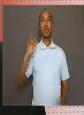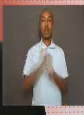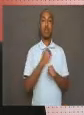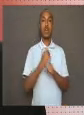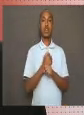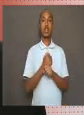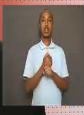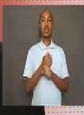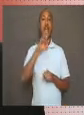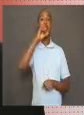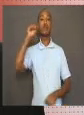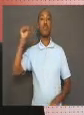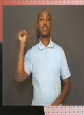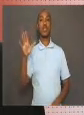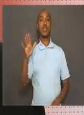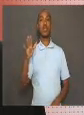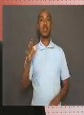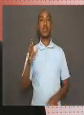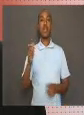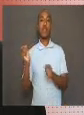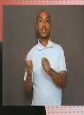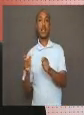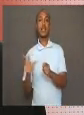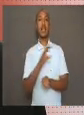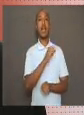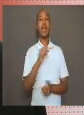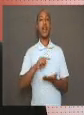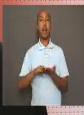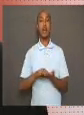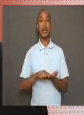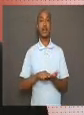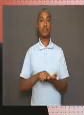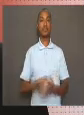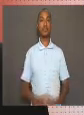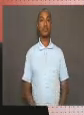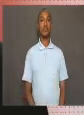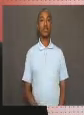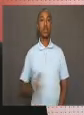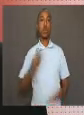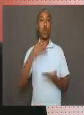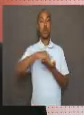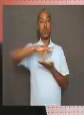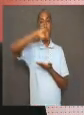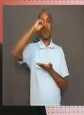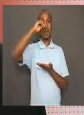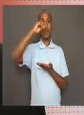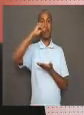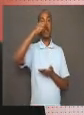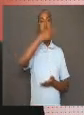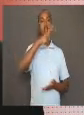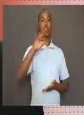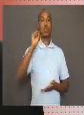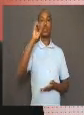to manufacture explosives, fertilizers, and rubber. We also learned